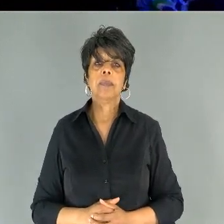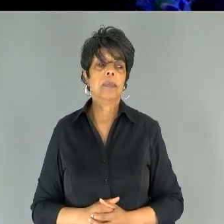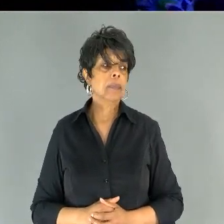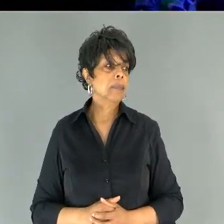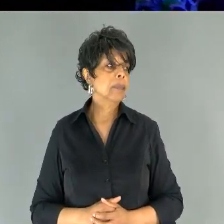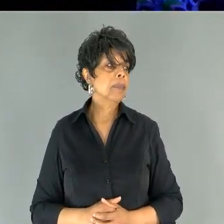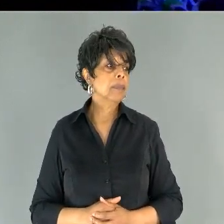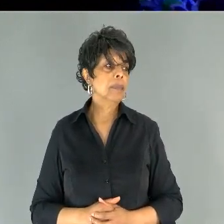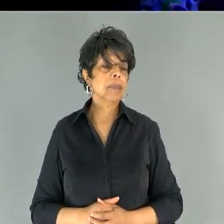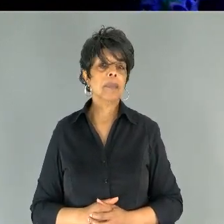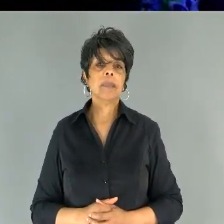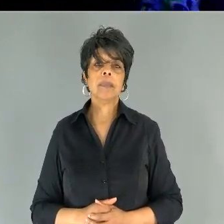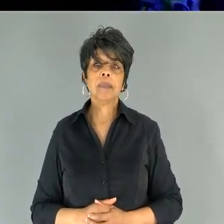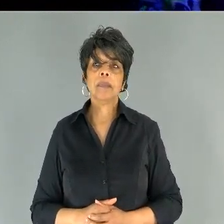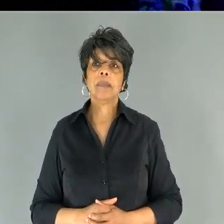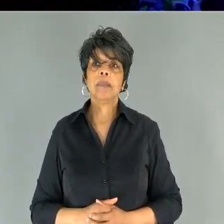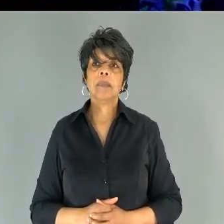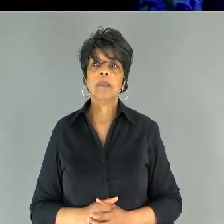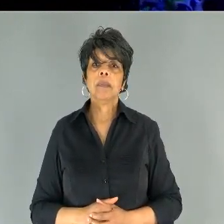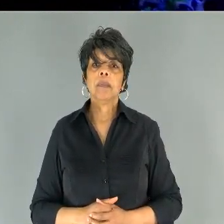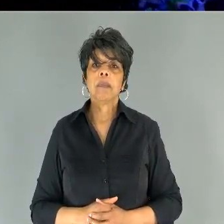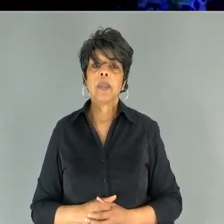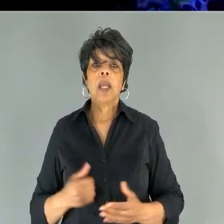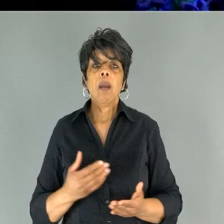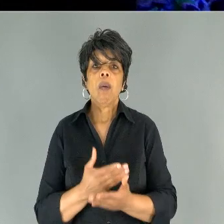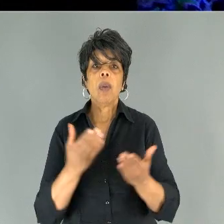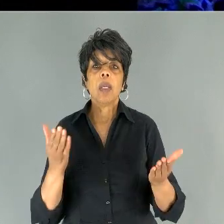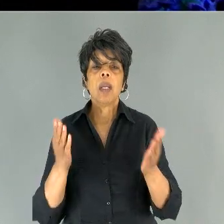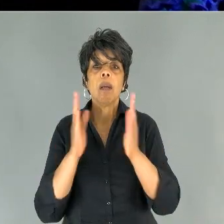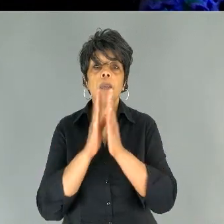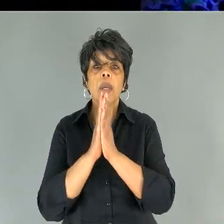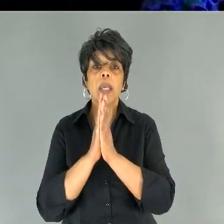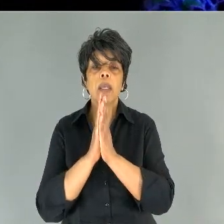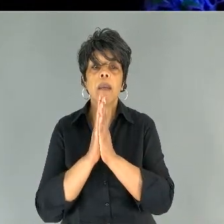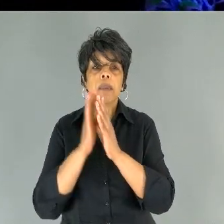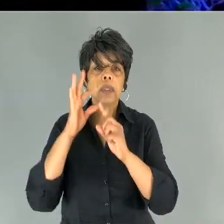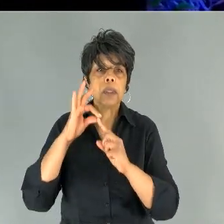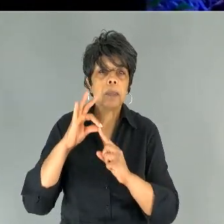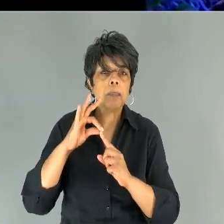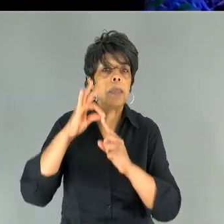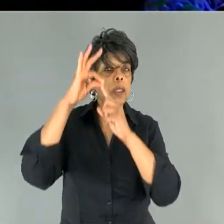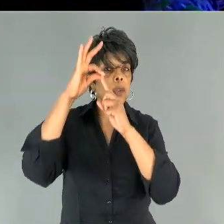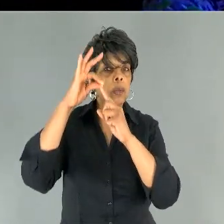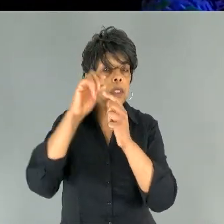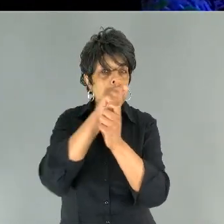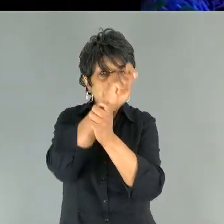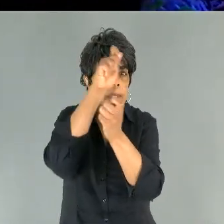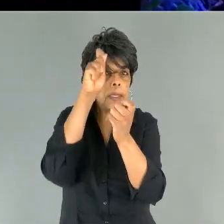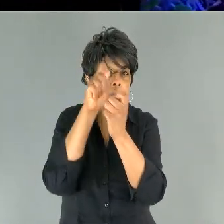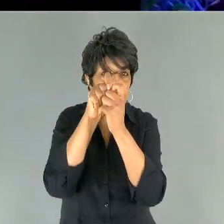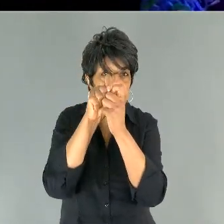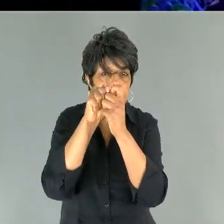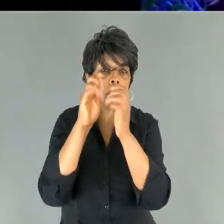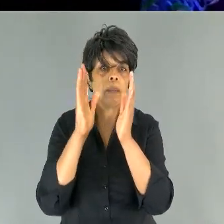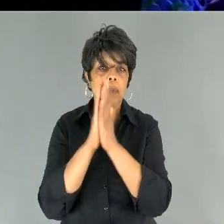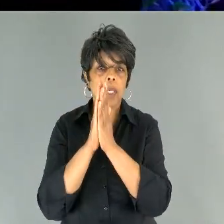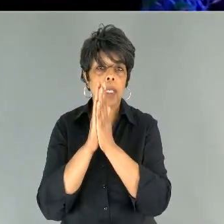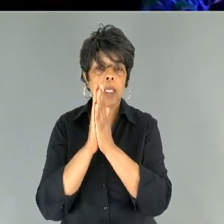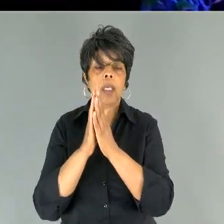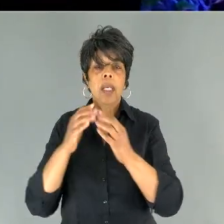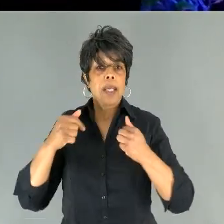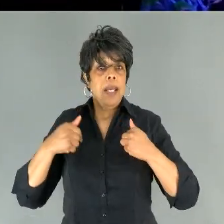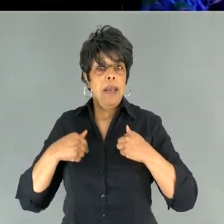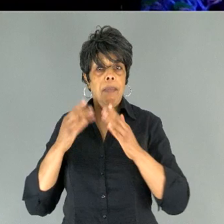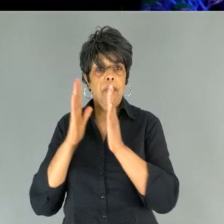I'm going to pray a very specific prayer. I'm praying that the Lord will give